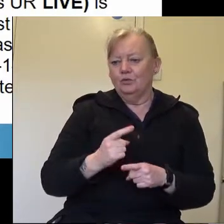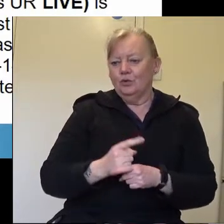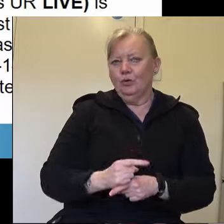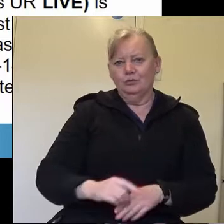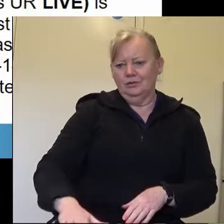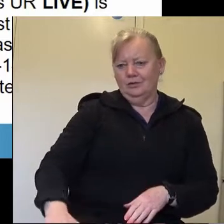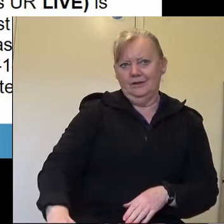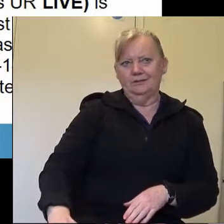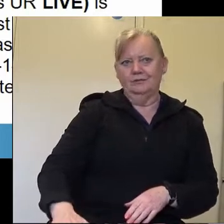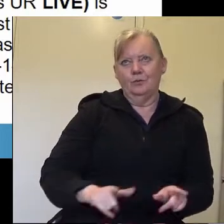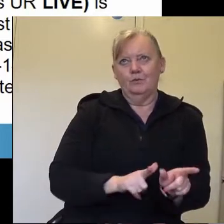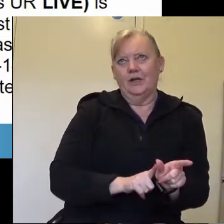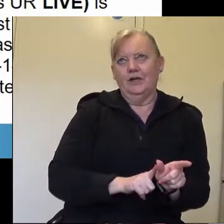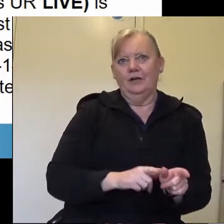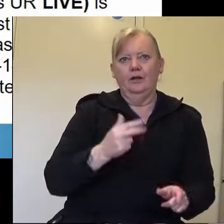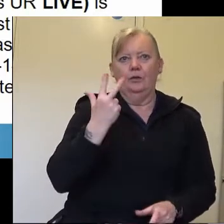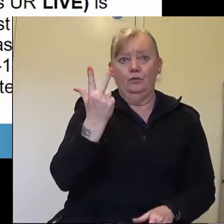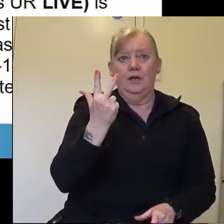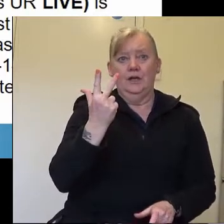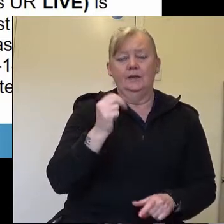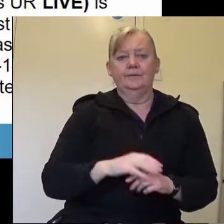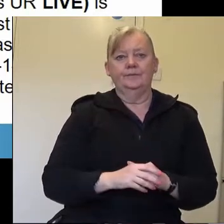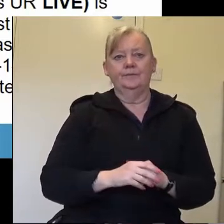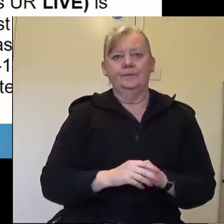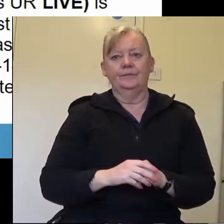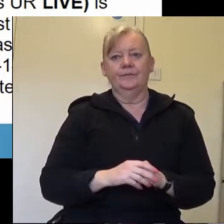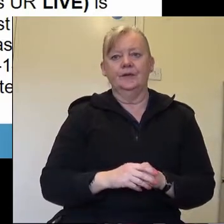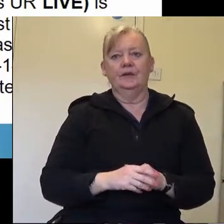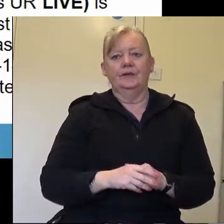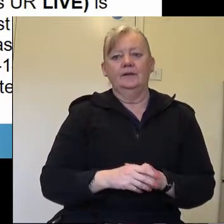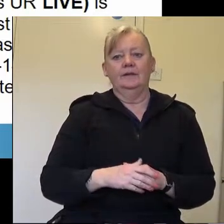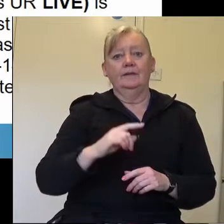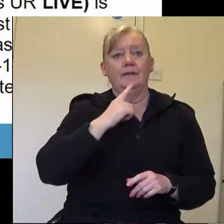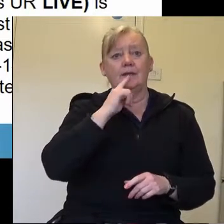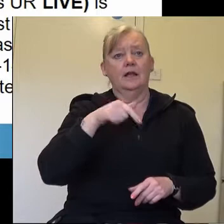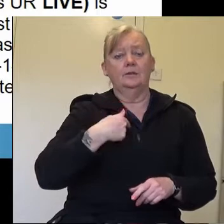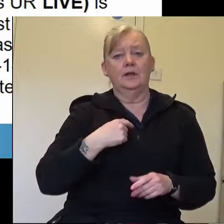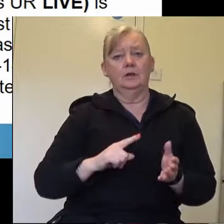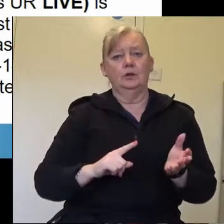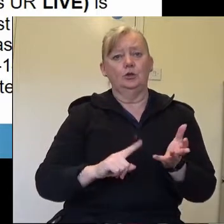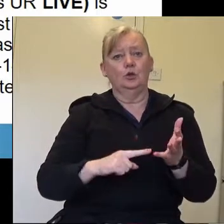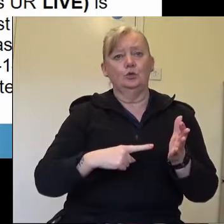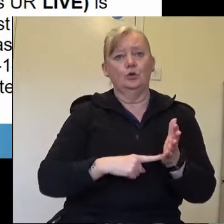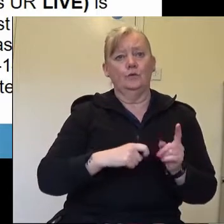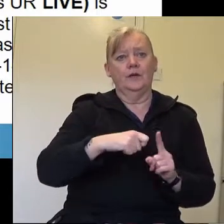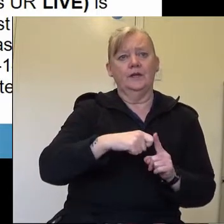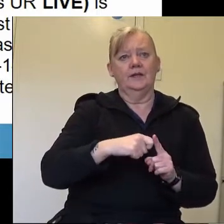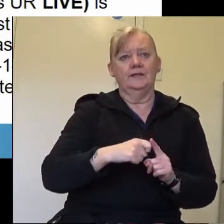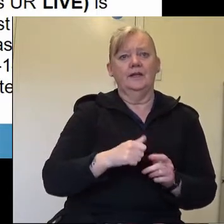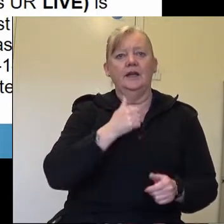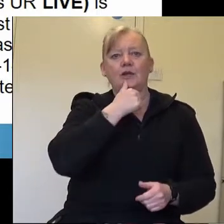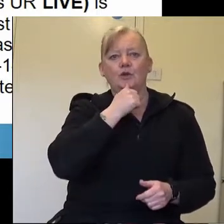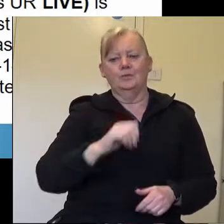When I speak to kids in primary school from year three, they say that the YouTube Kids is